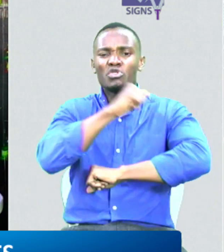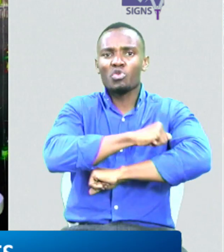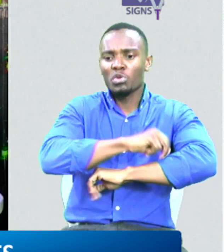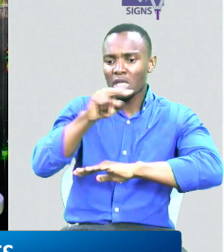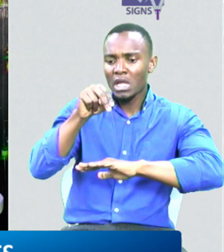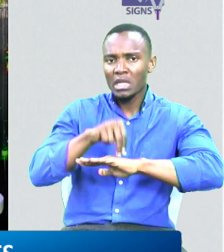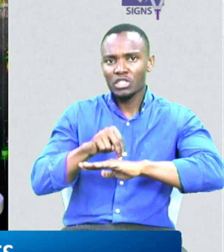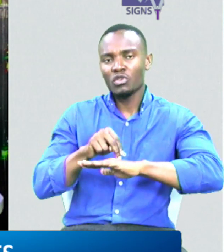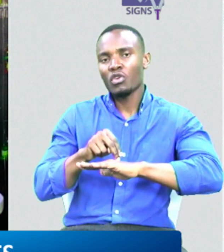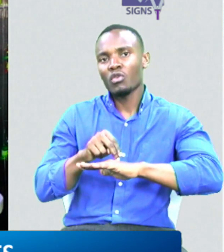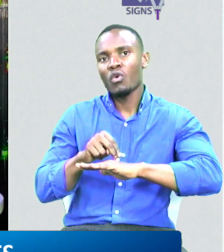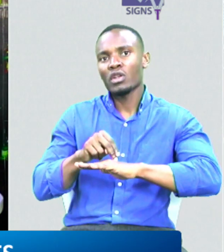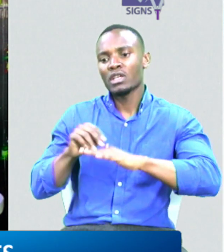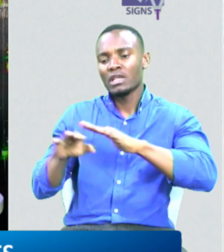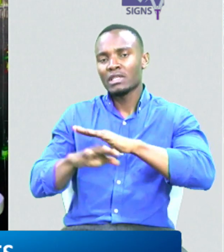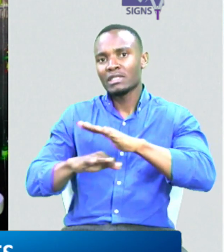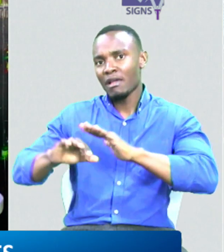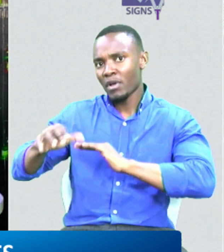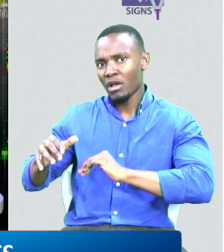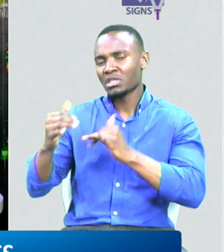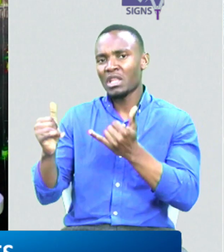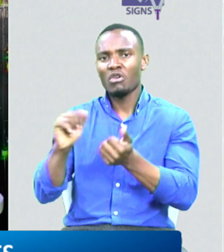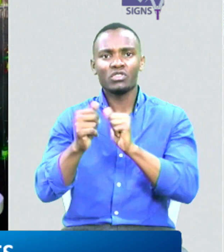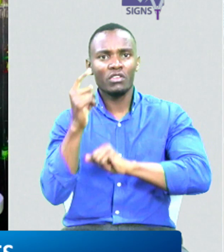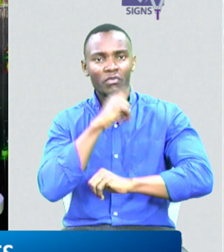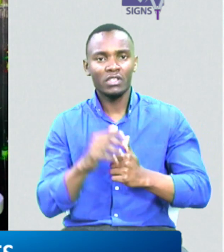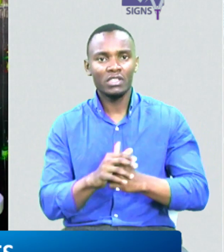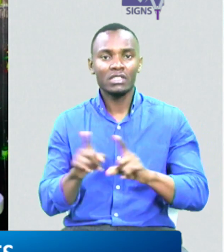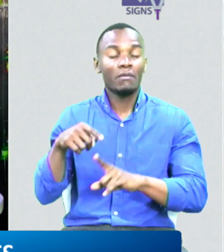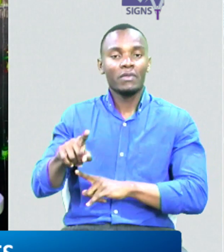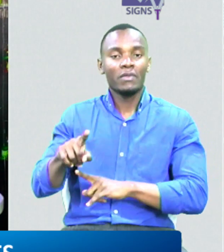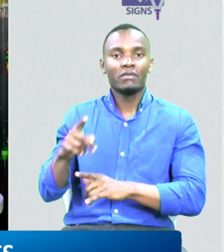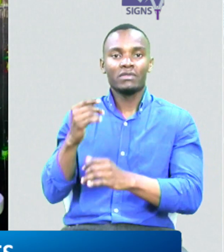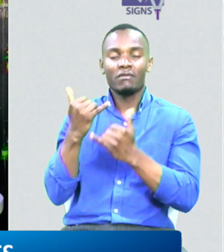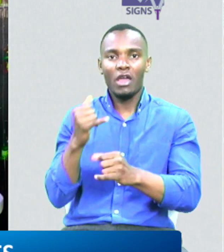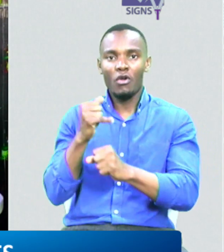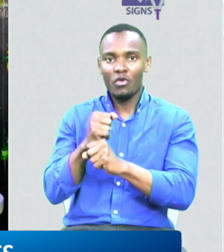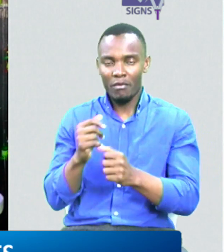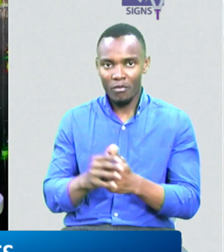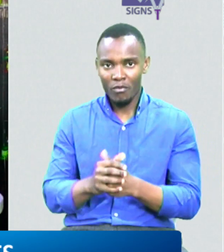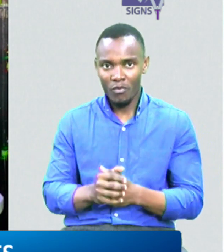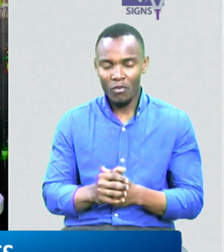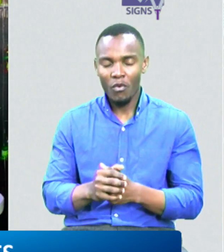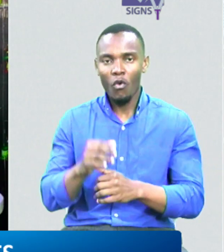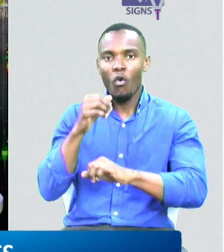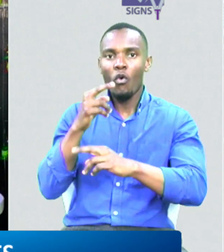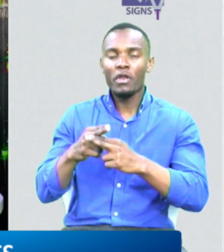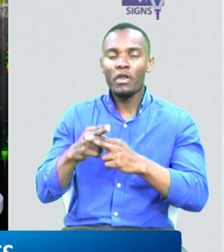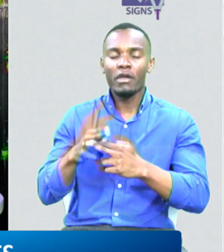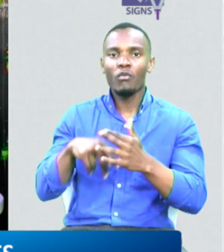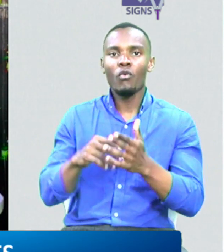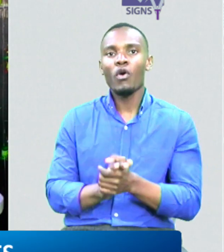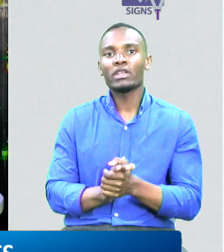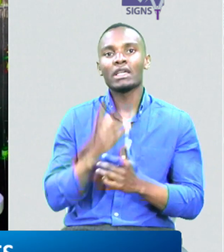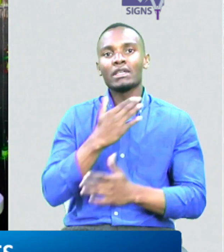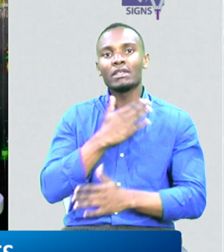the current 9. Those in upper primary have their subjects reduced from 12 to 8, while those in junior school will